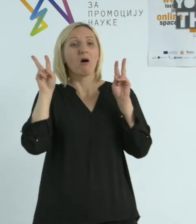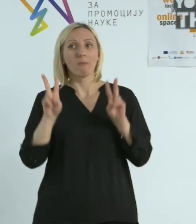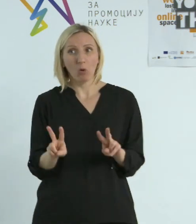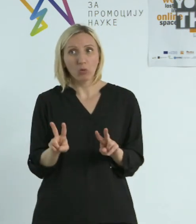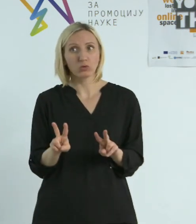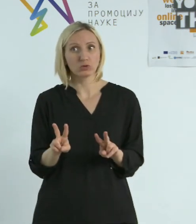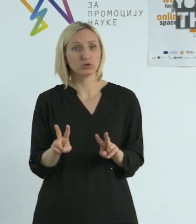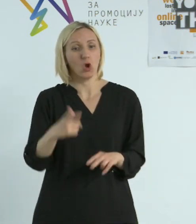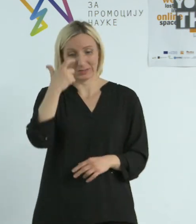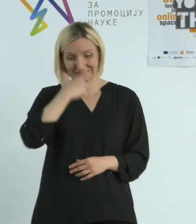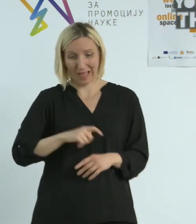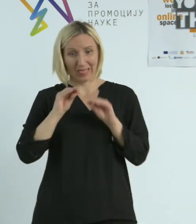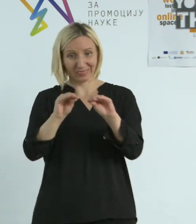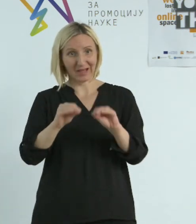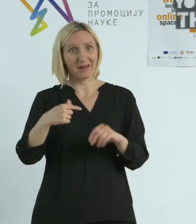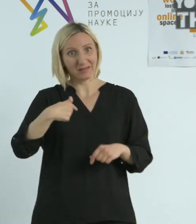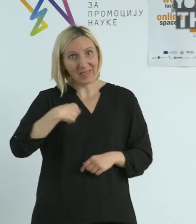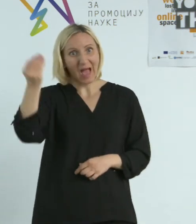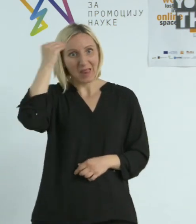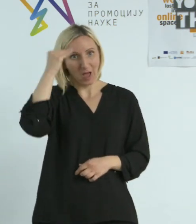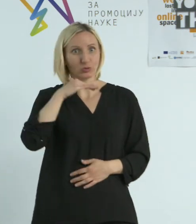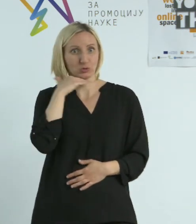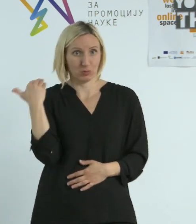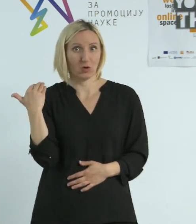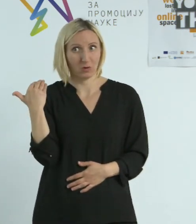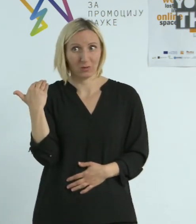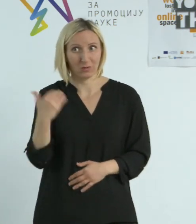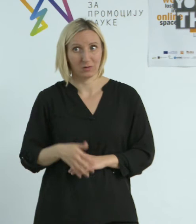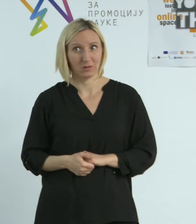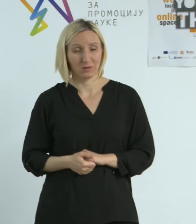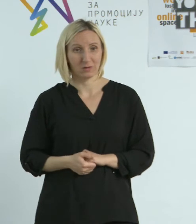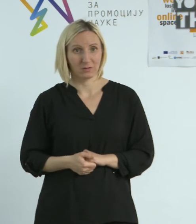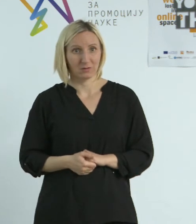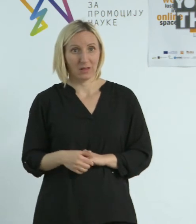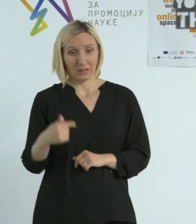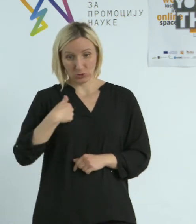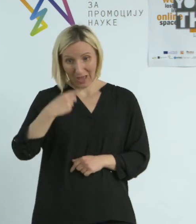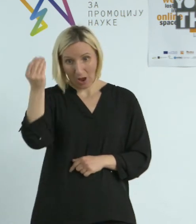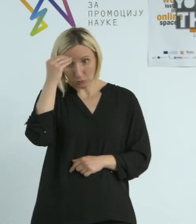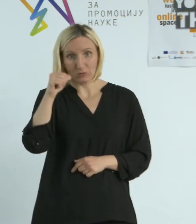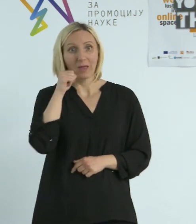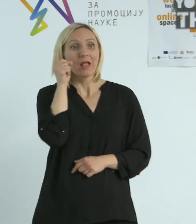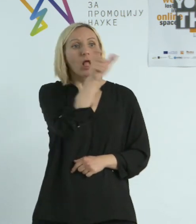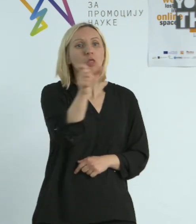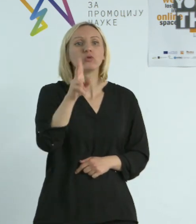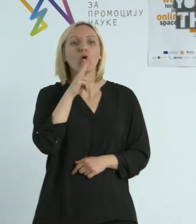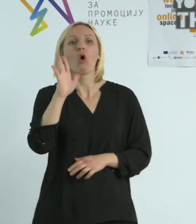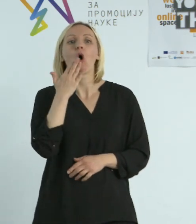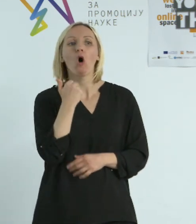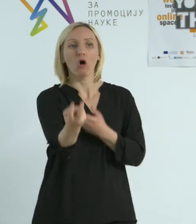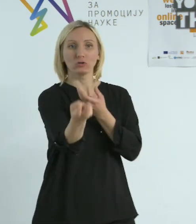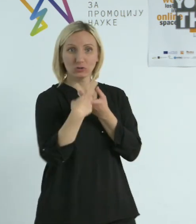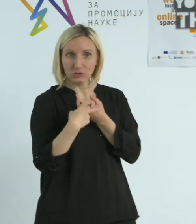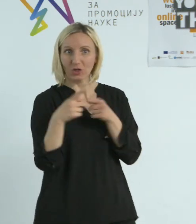the trainer to learn. So it's a way of how you learn, and you get two things. You learn, and people at the end get